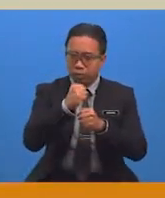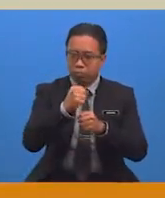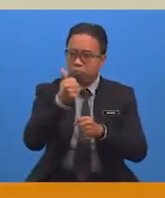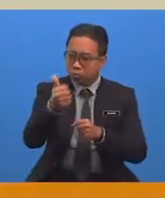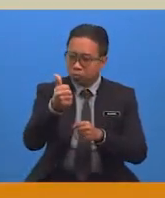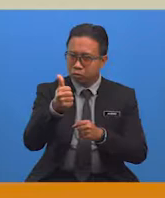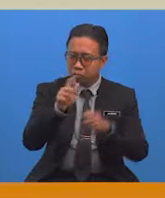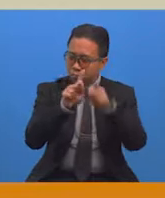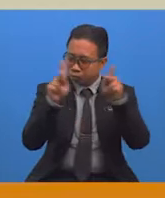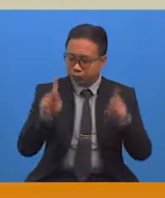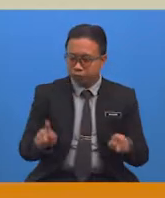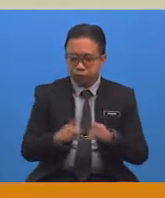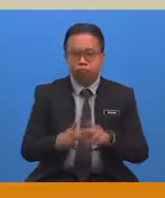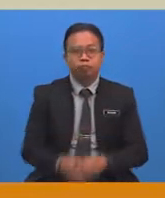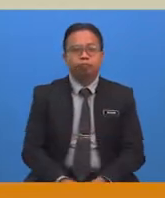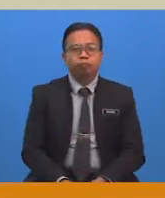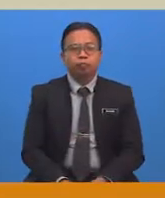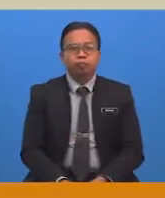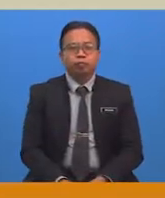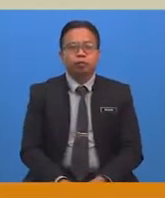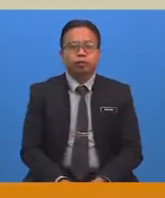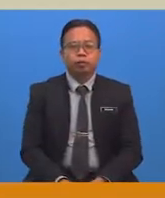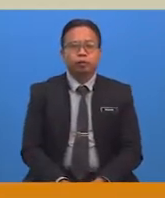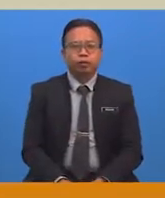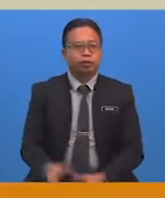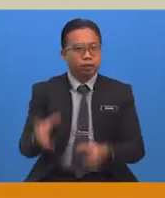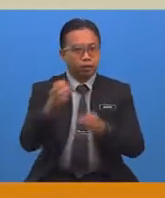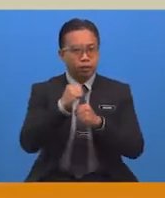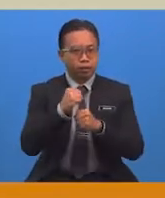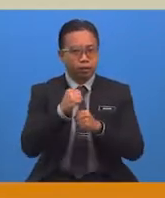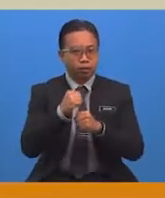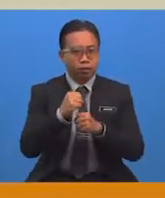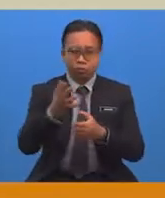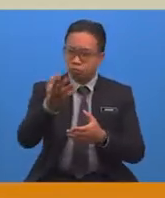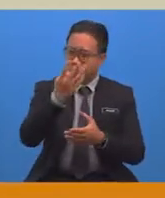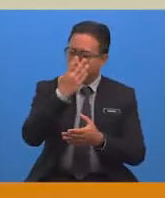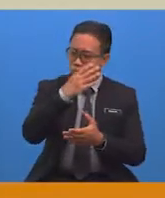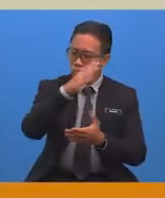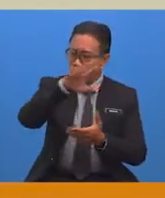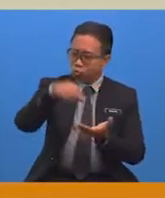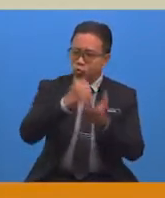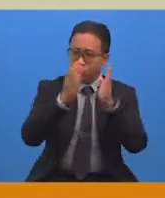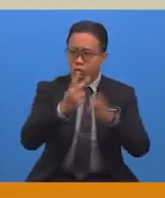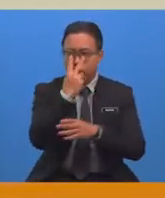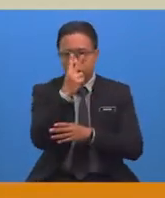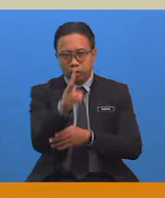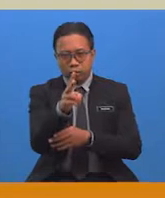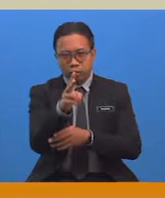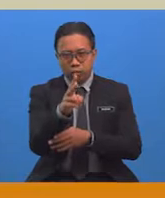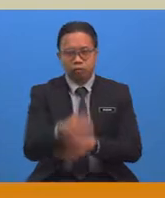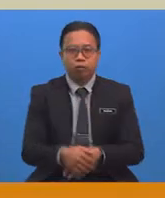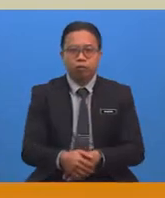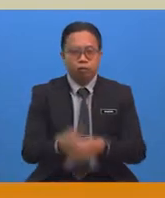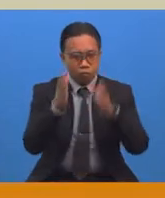This is a fantastic scenario that will get the audience, who is actually your